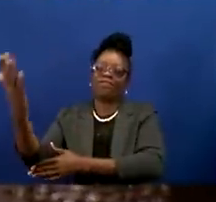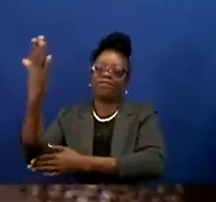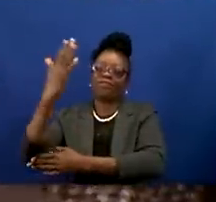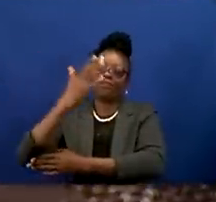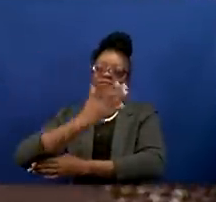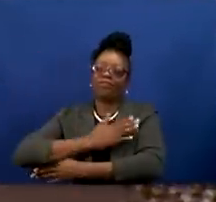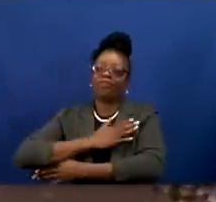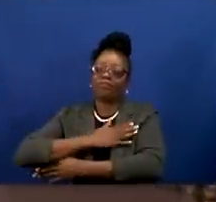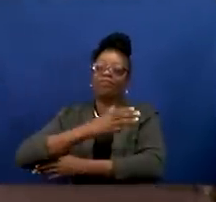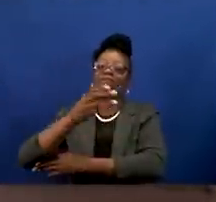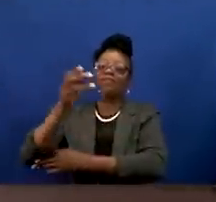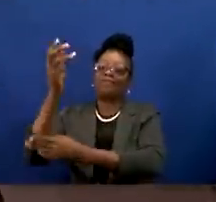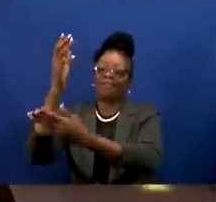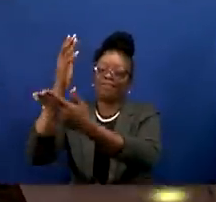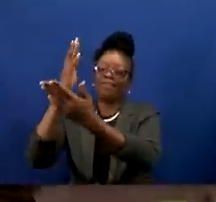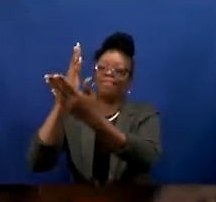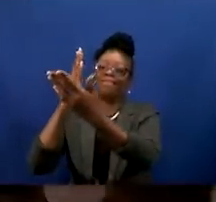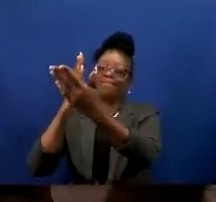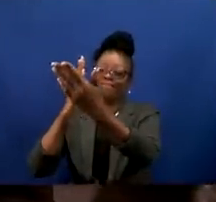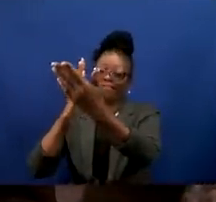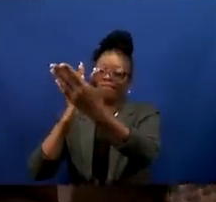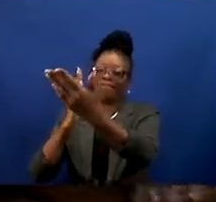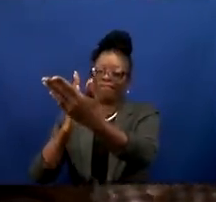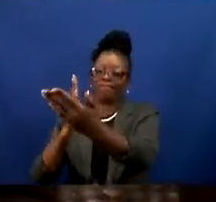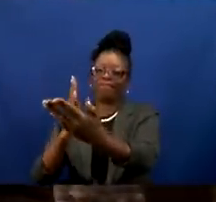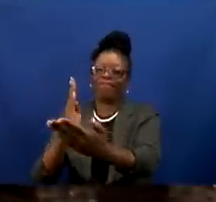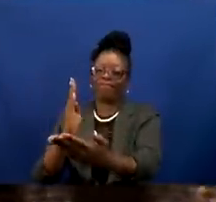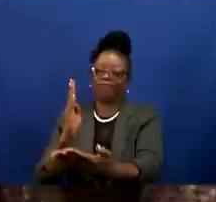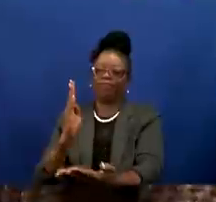He's my God.